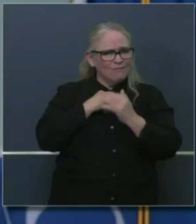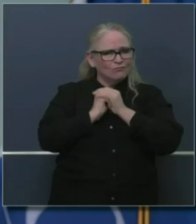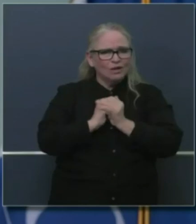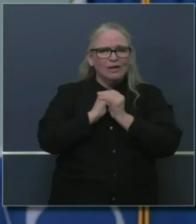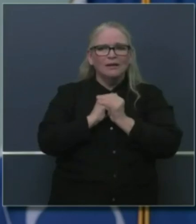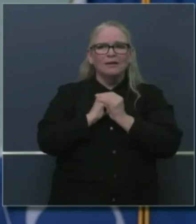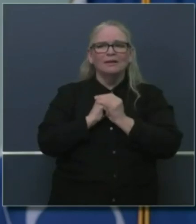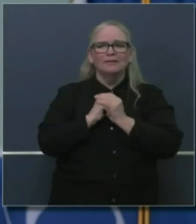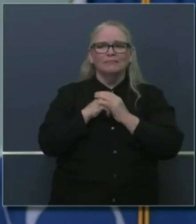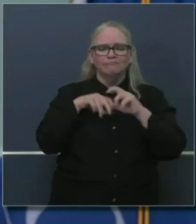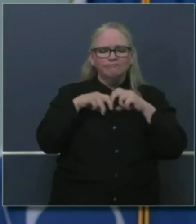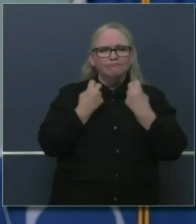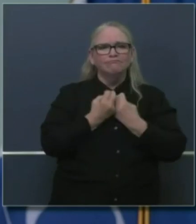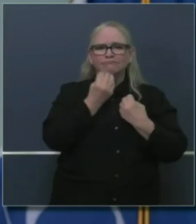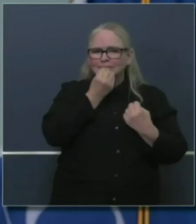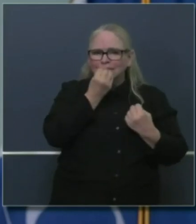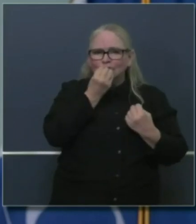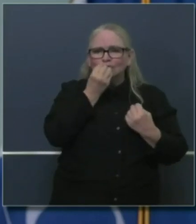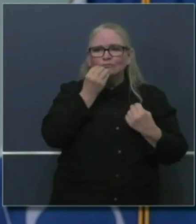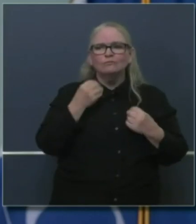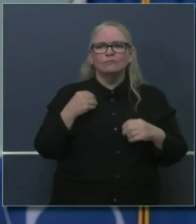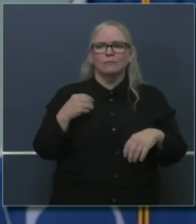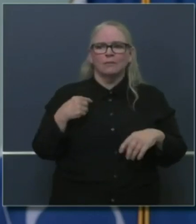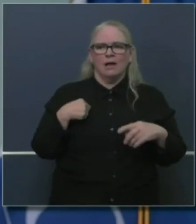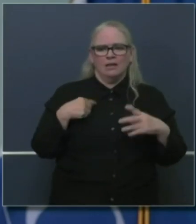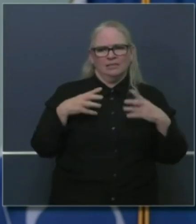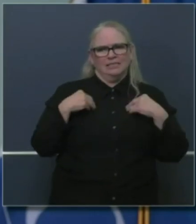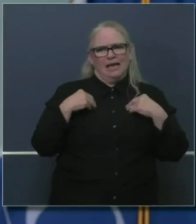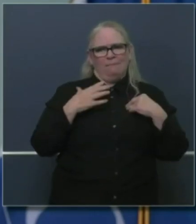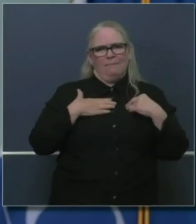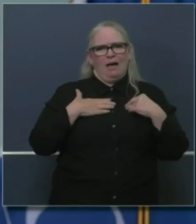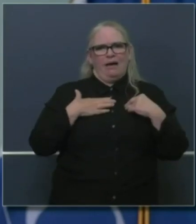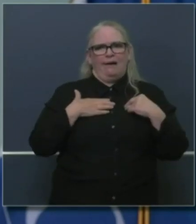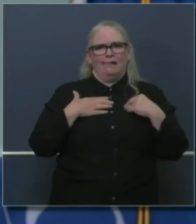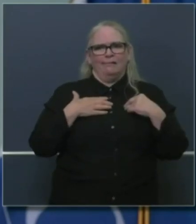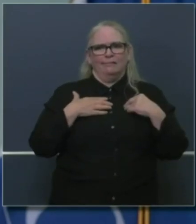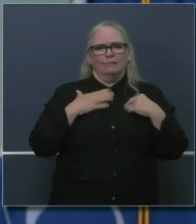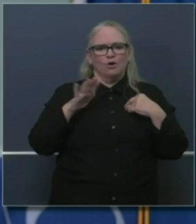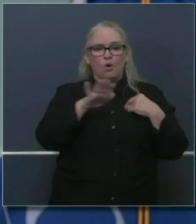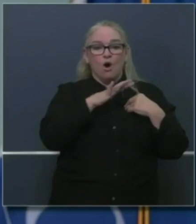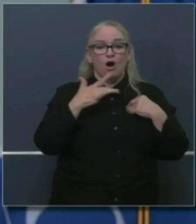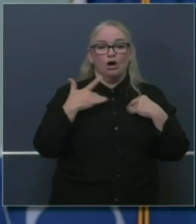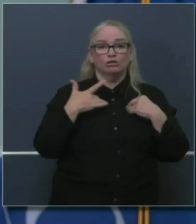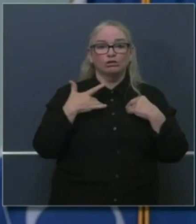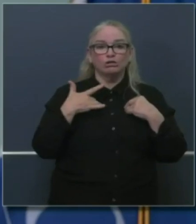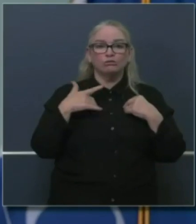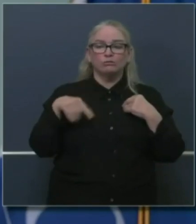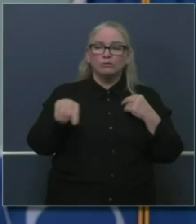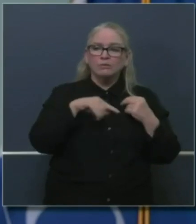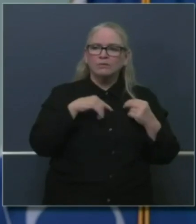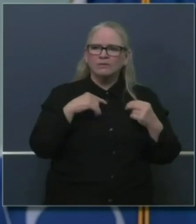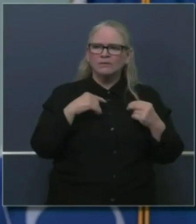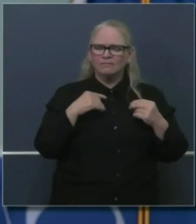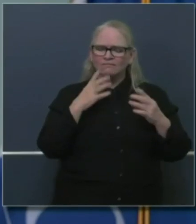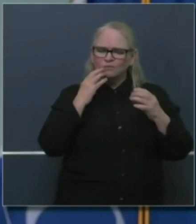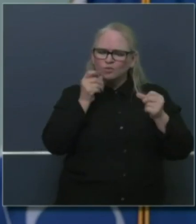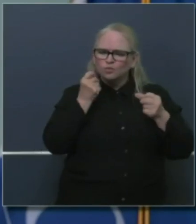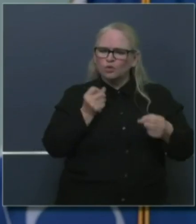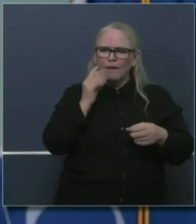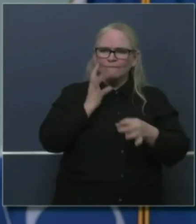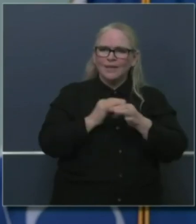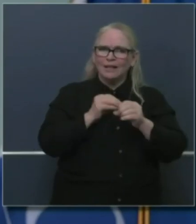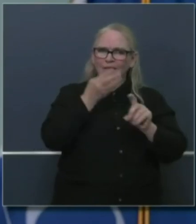family. I take very seriously those concerns about people of faith, and know that I'm